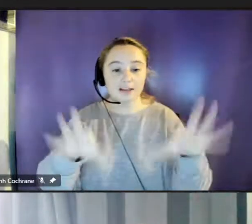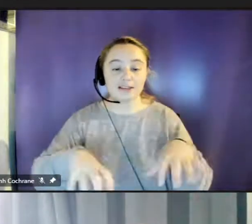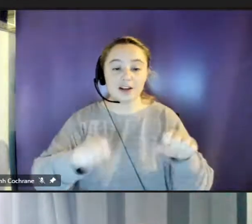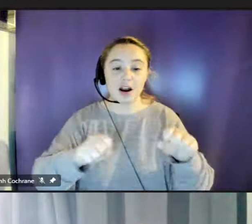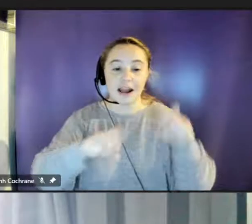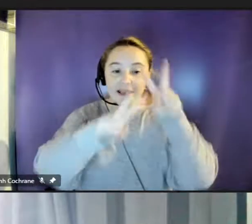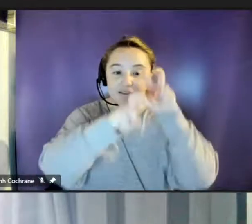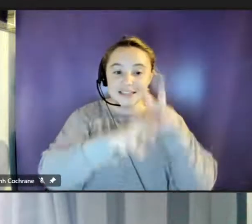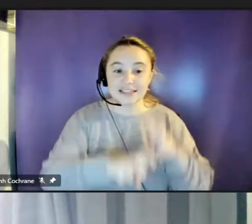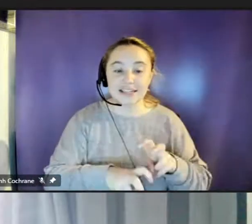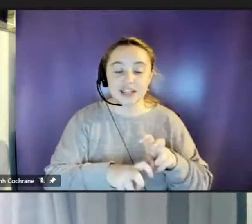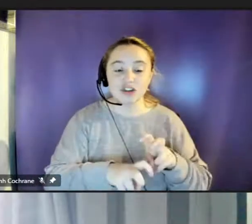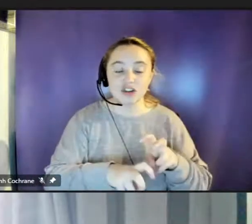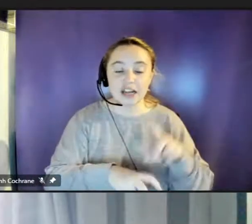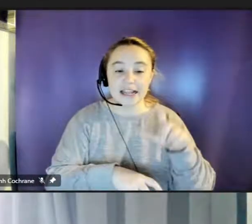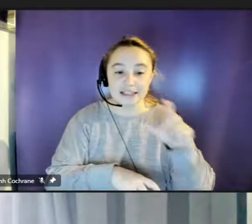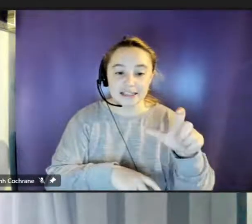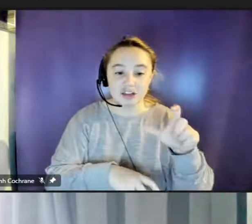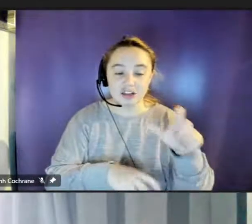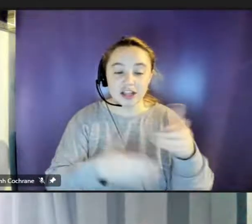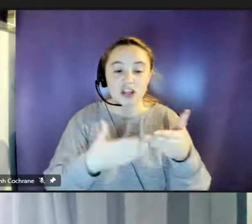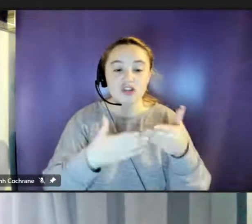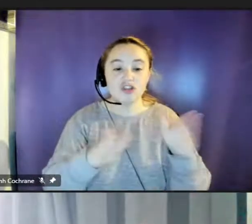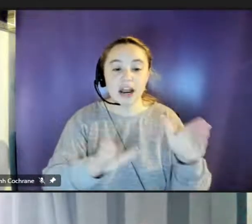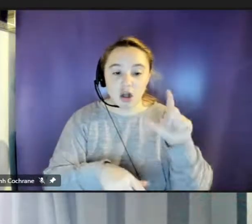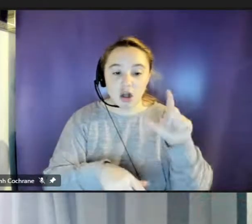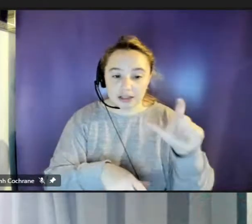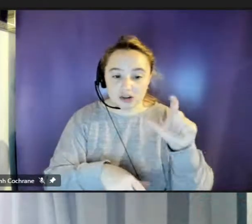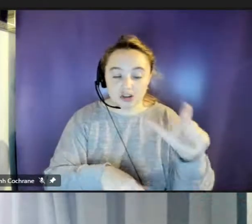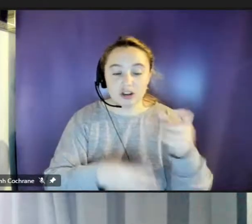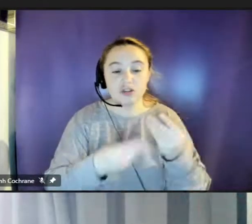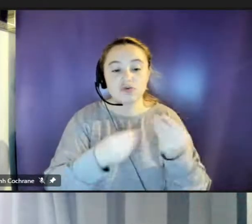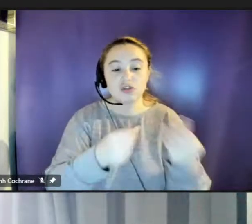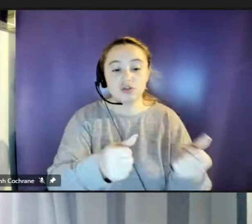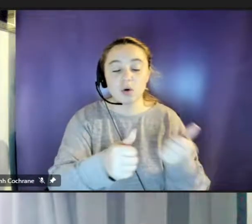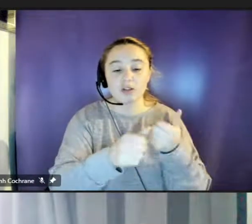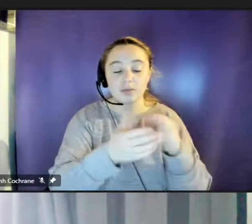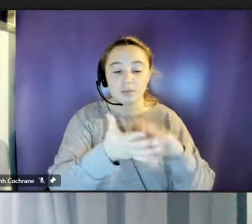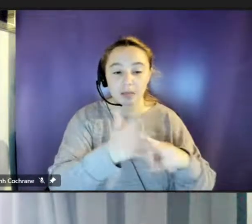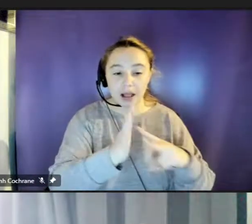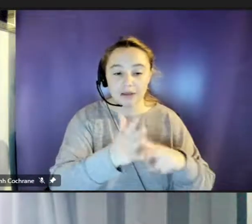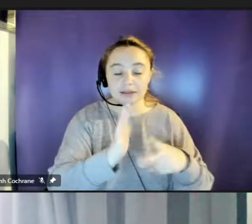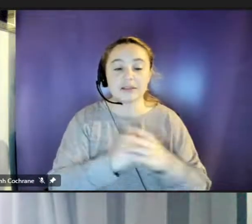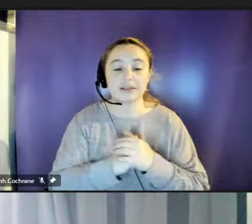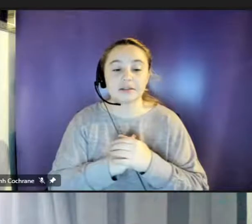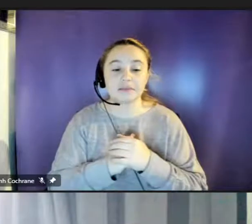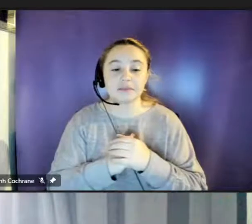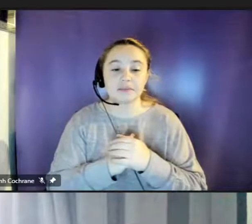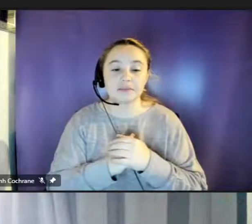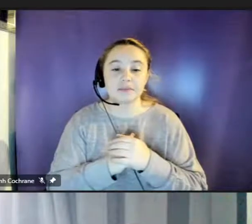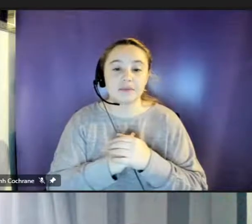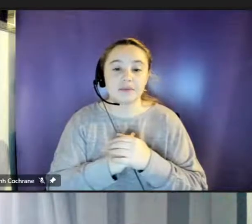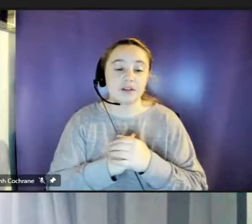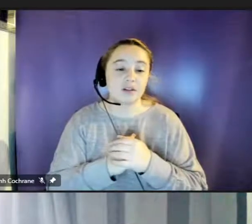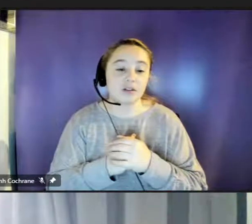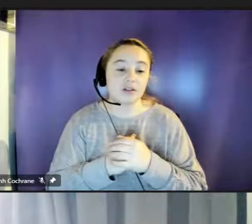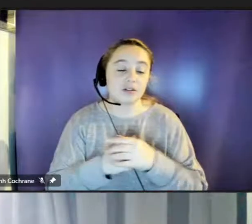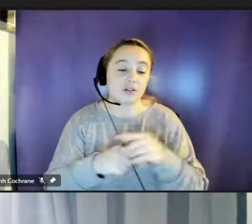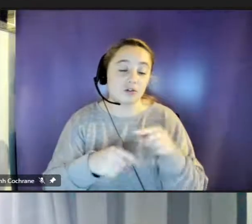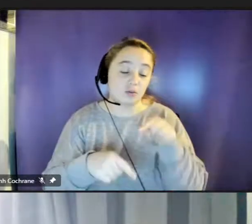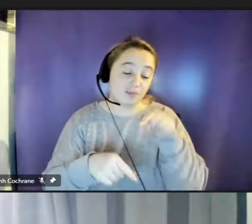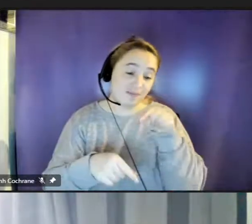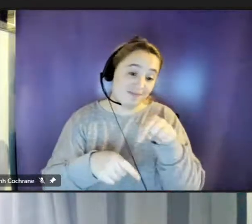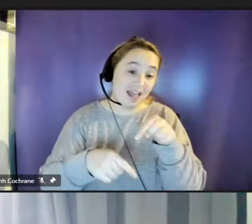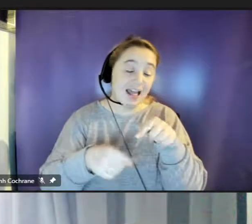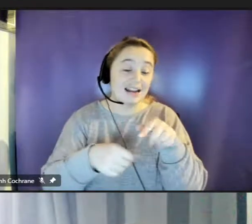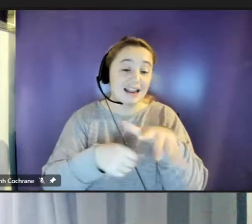investigative contingency, general contingency, resource plans, and also the work for our external audit client. These are the areas that we would like to